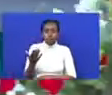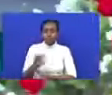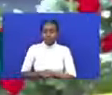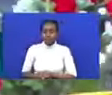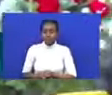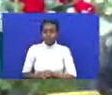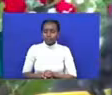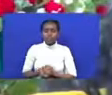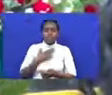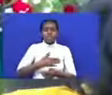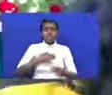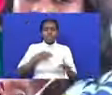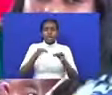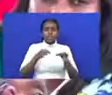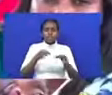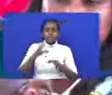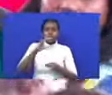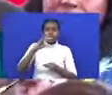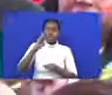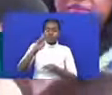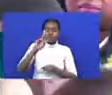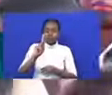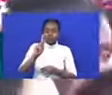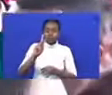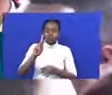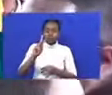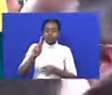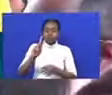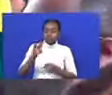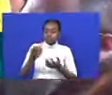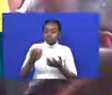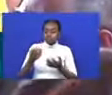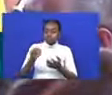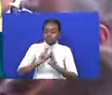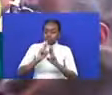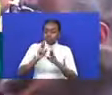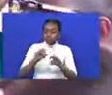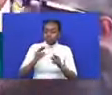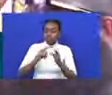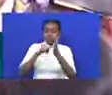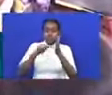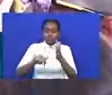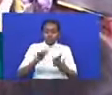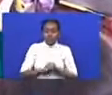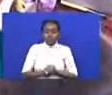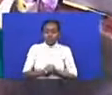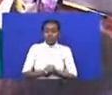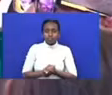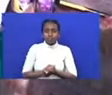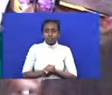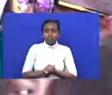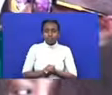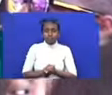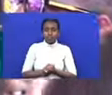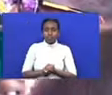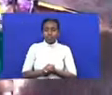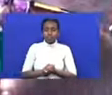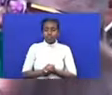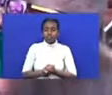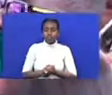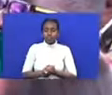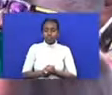What was the CBK statistic for SMEs, that corporates that are doing